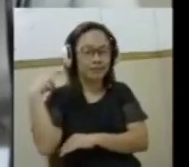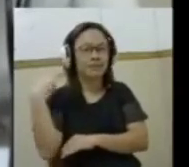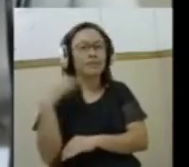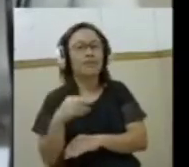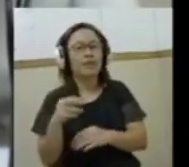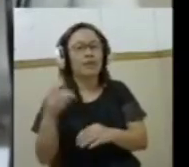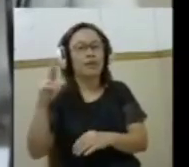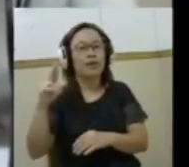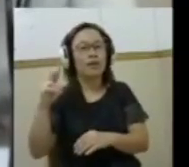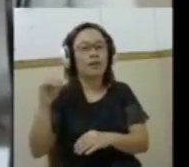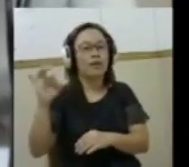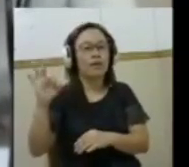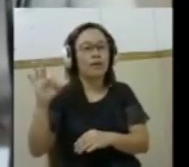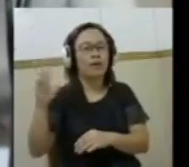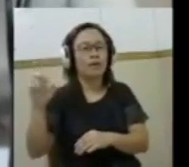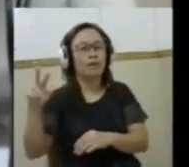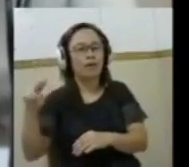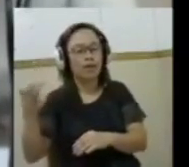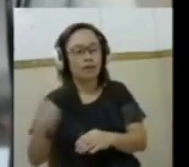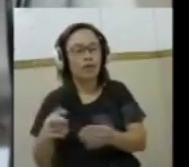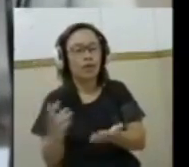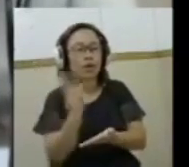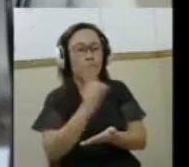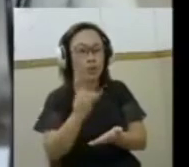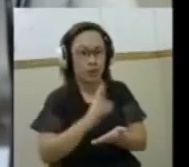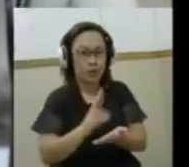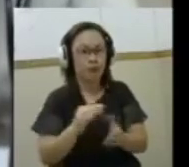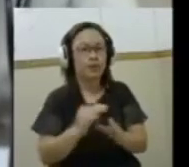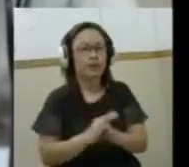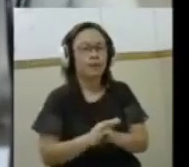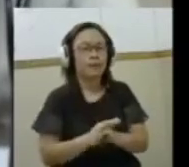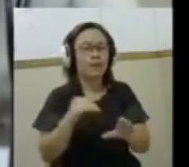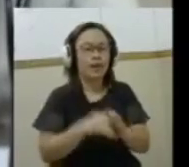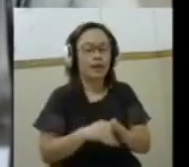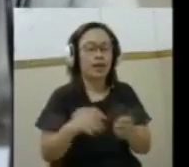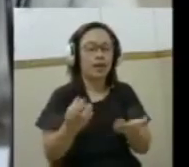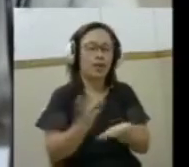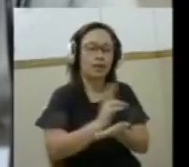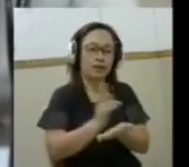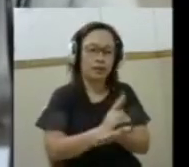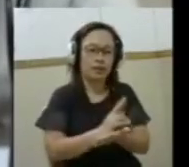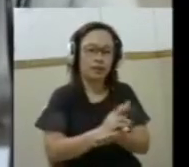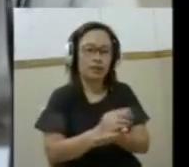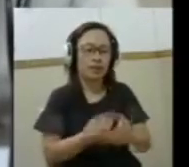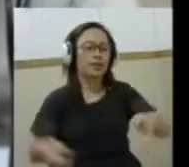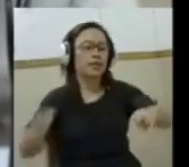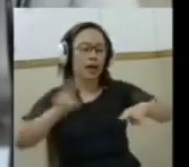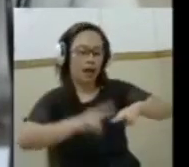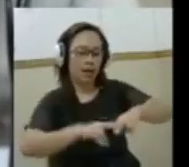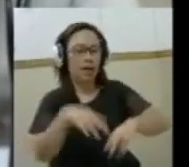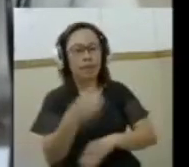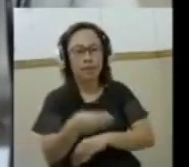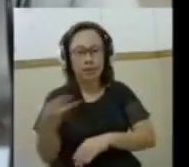list all the sources used during research. The appendix contains supplementary material that is not